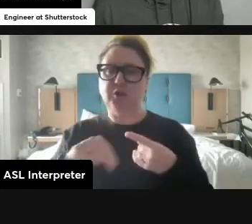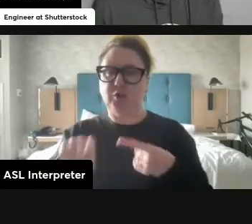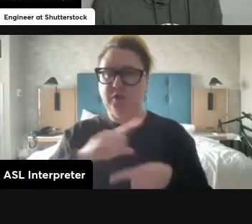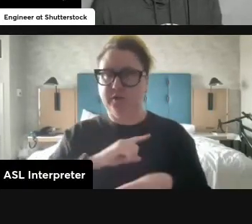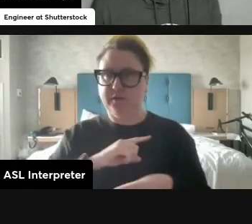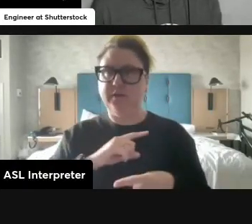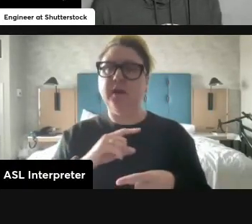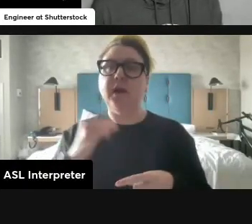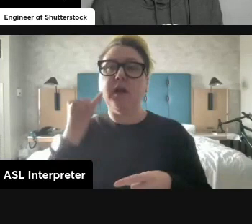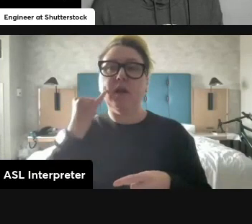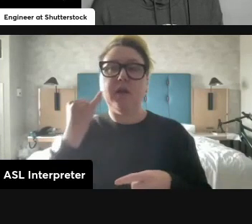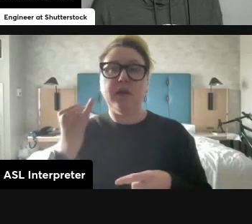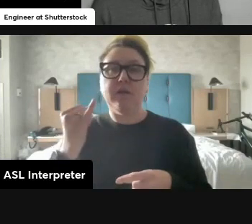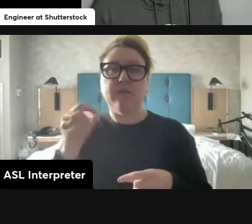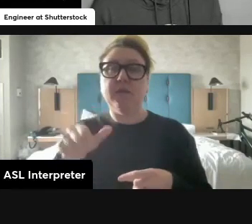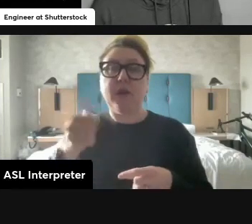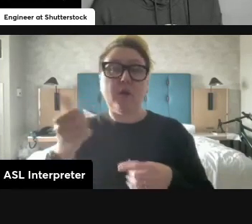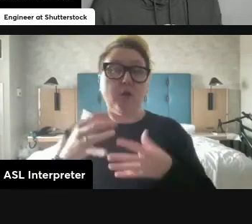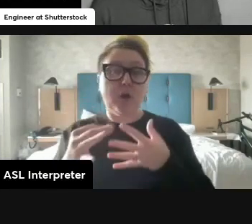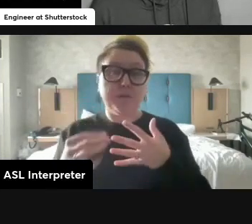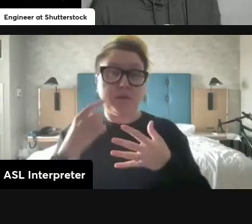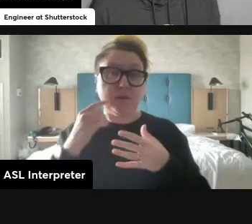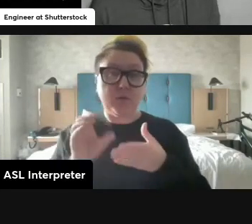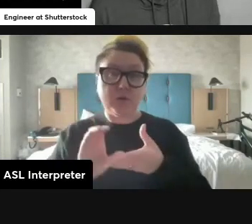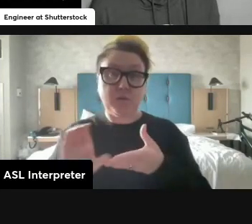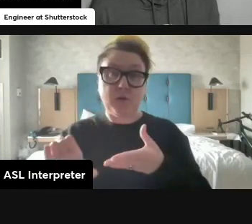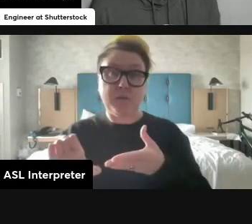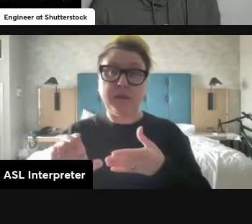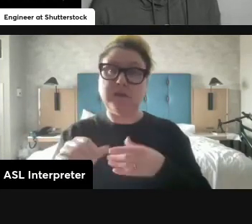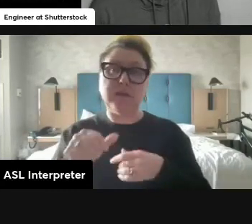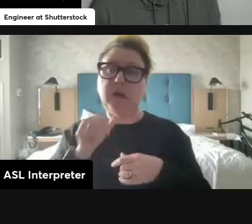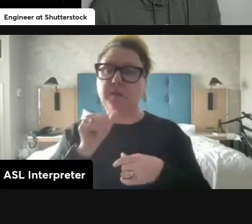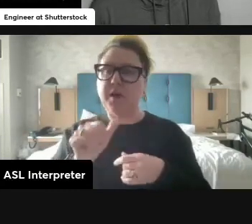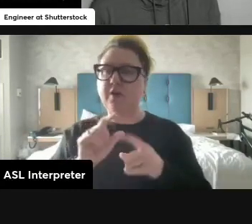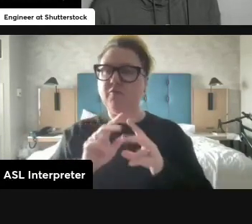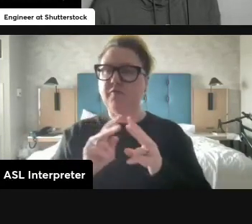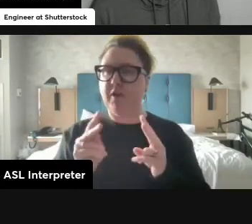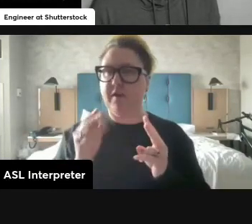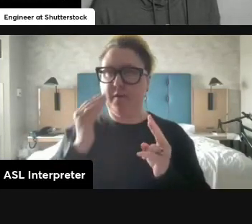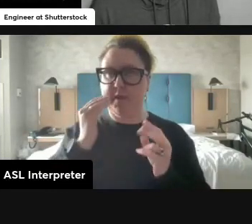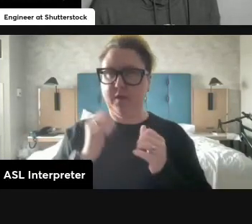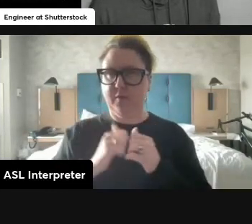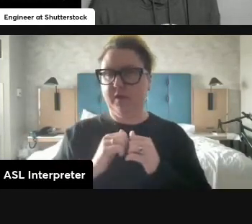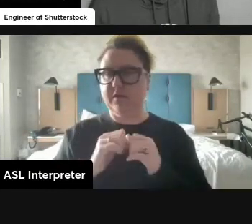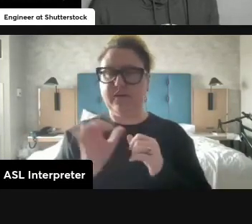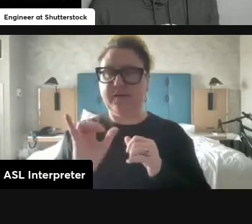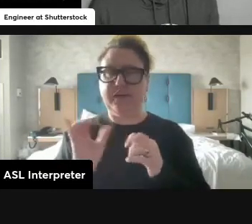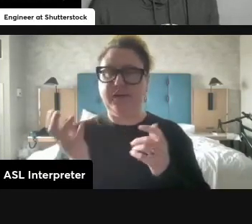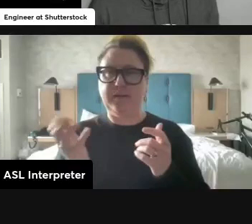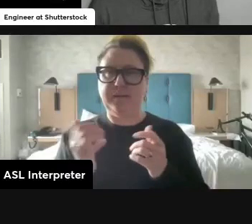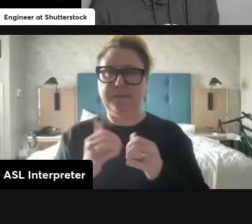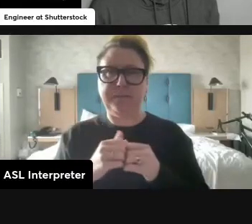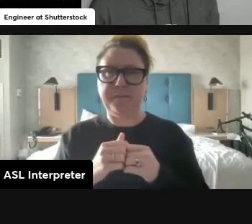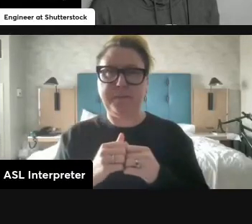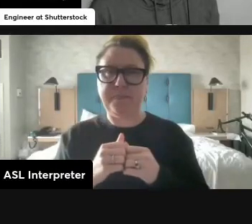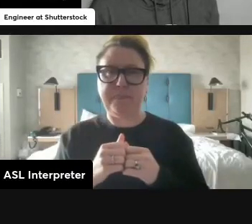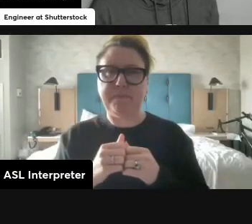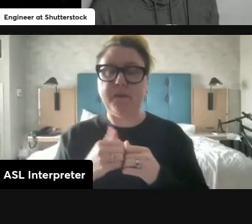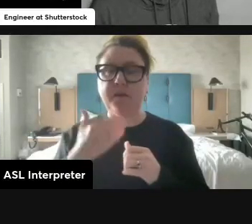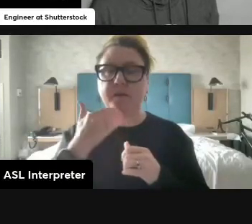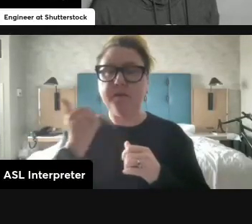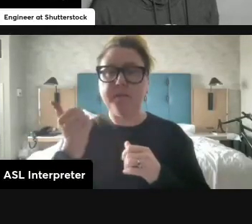far as like, what are the other options for deployment? That's not something I'm super familiar with, as far as like, is it best